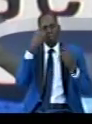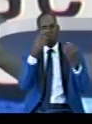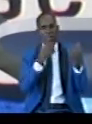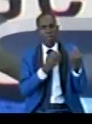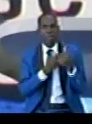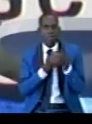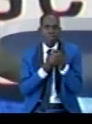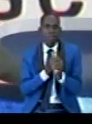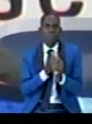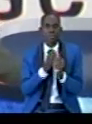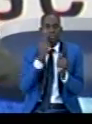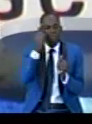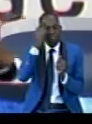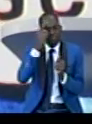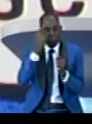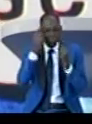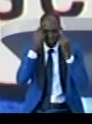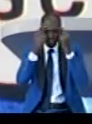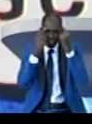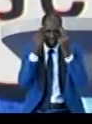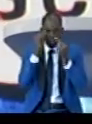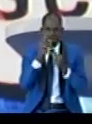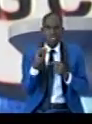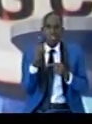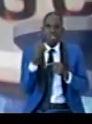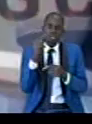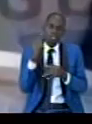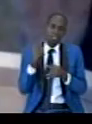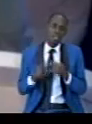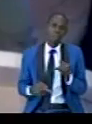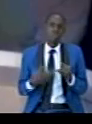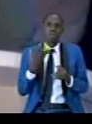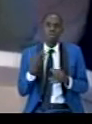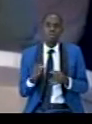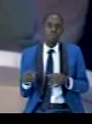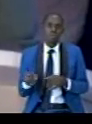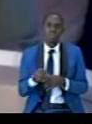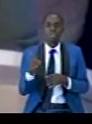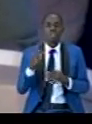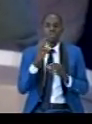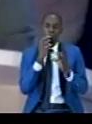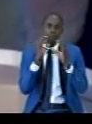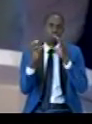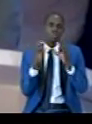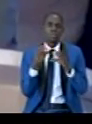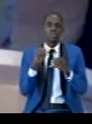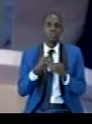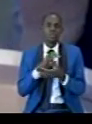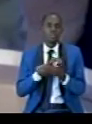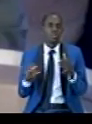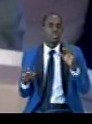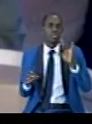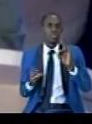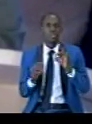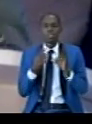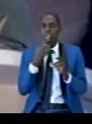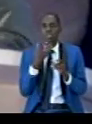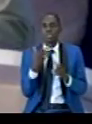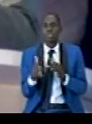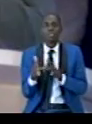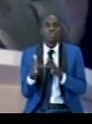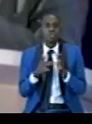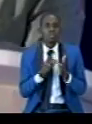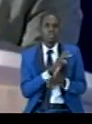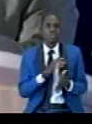follow, considering the end of their conversation. Then in verse 8, it says, Jesus